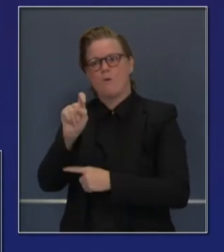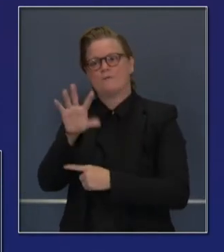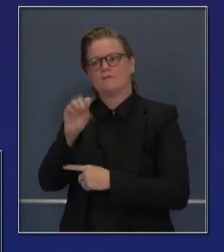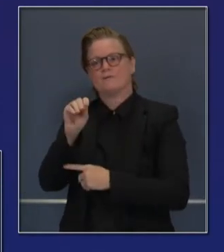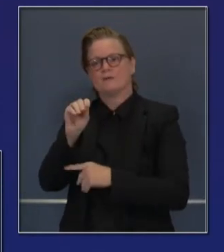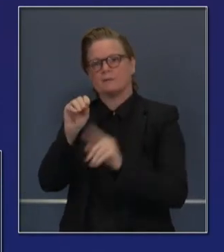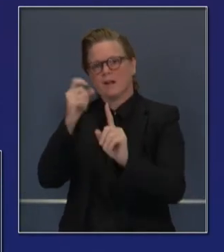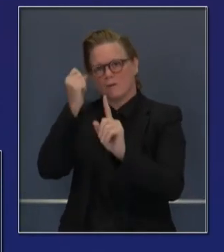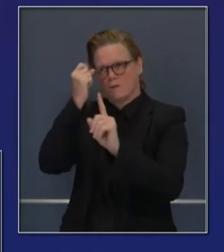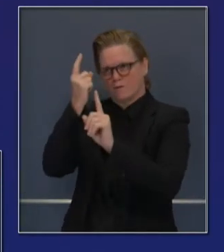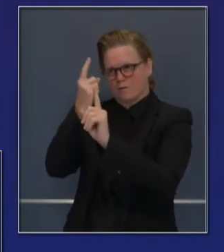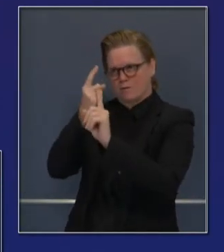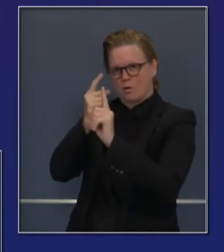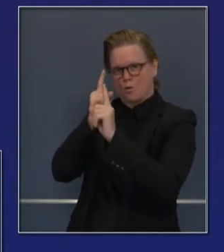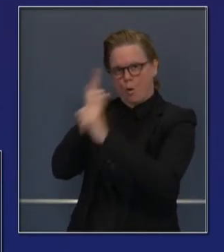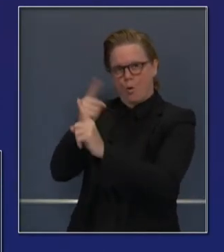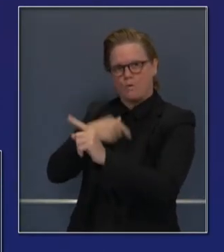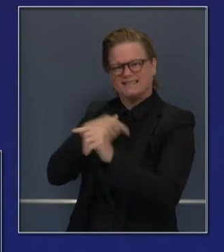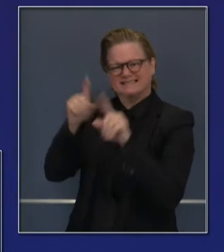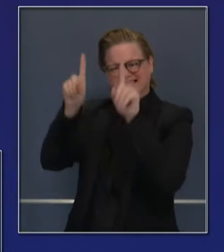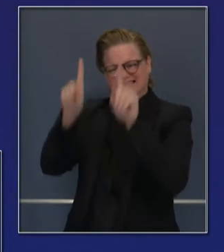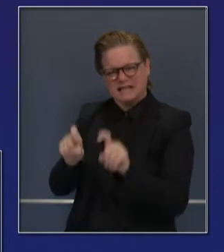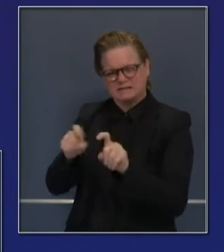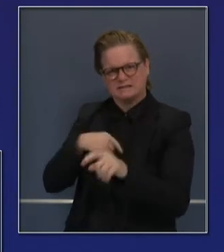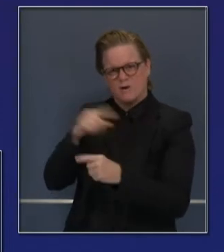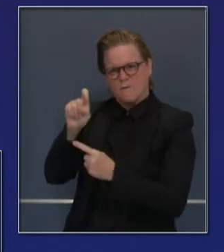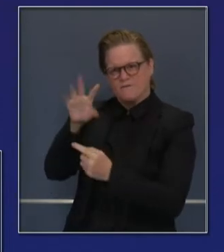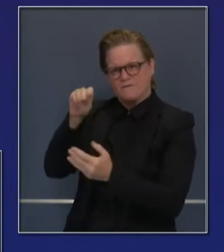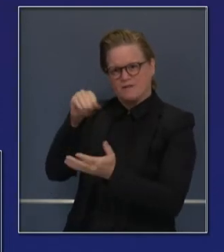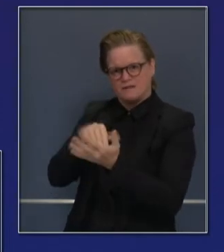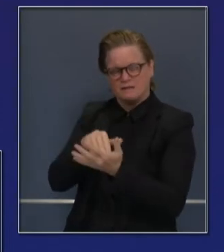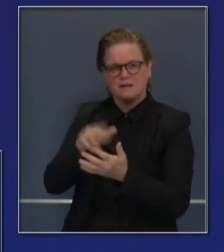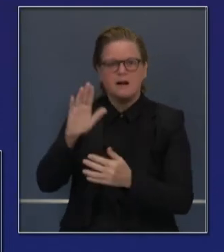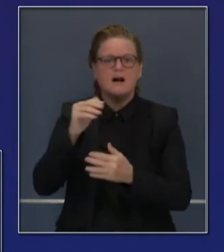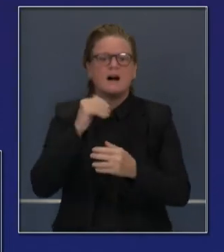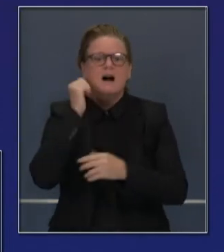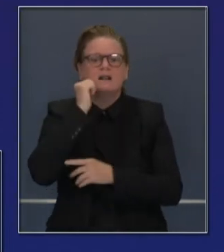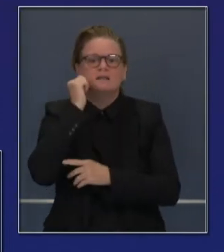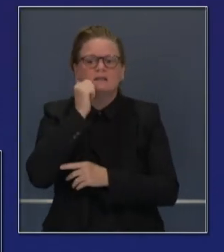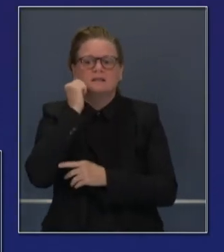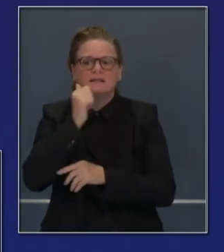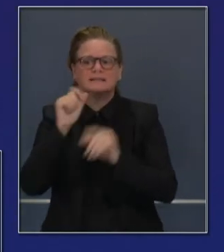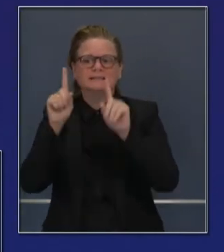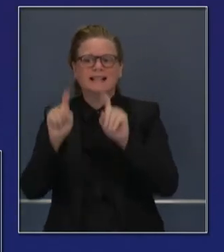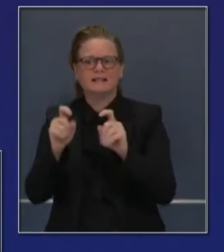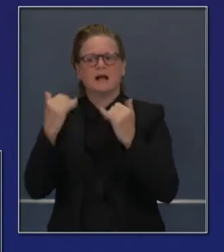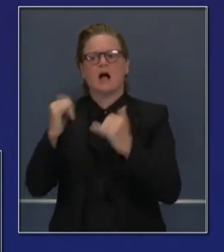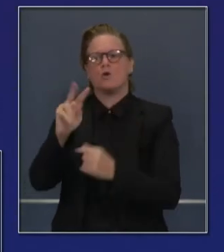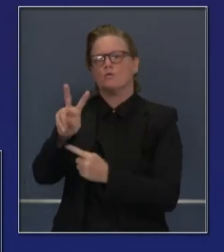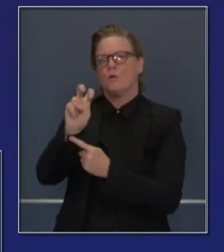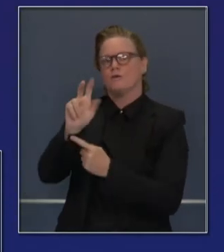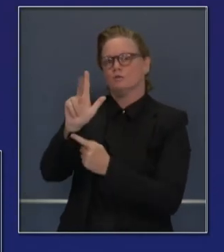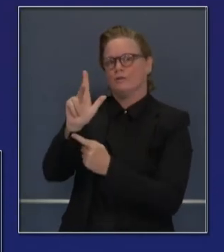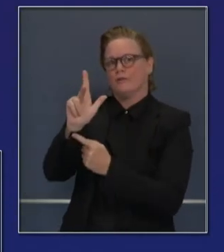nonetheless, total number of average daily tests north of 223,000, just shy of